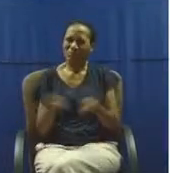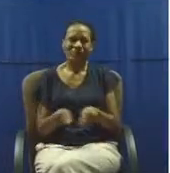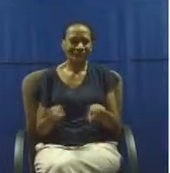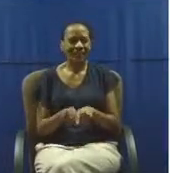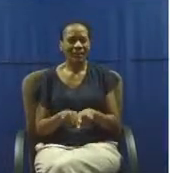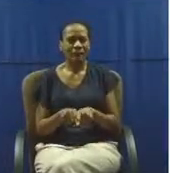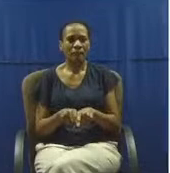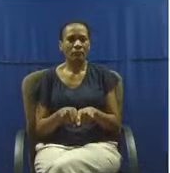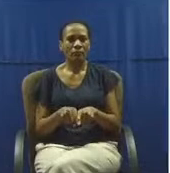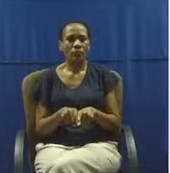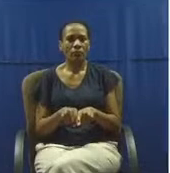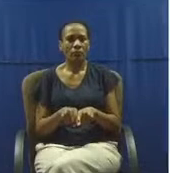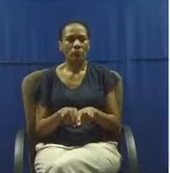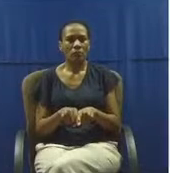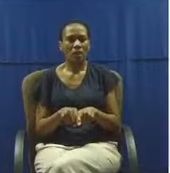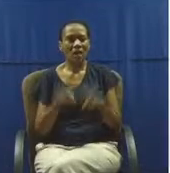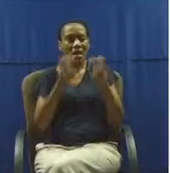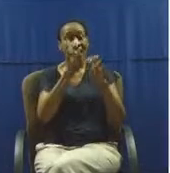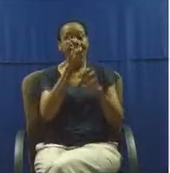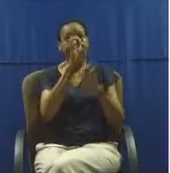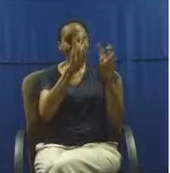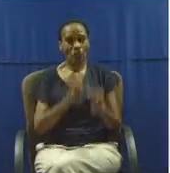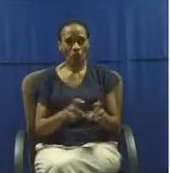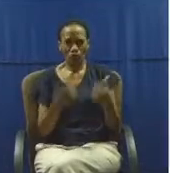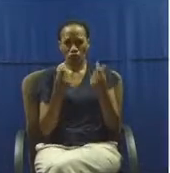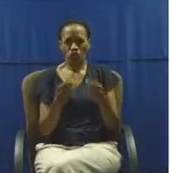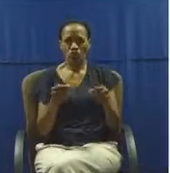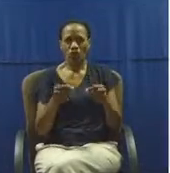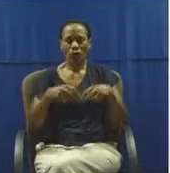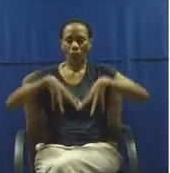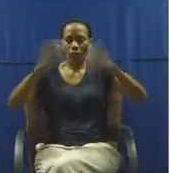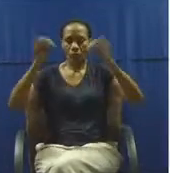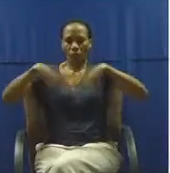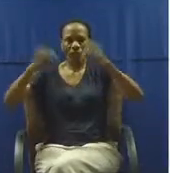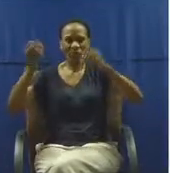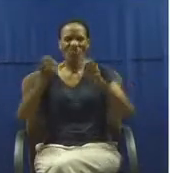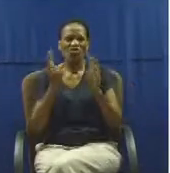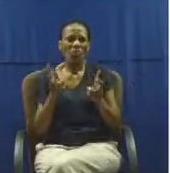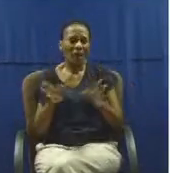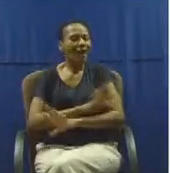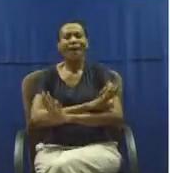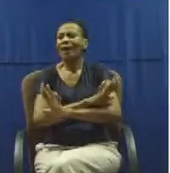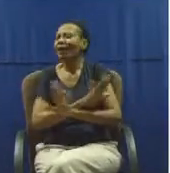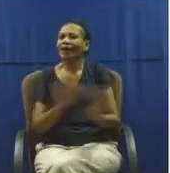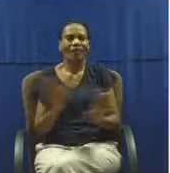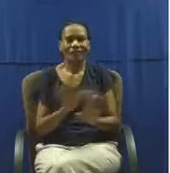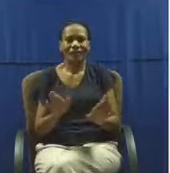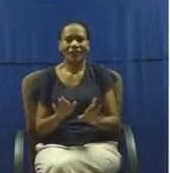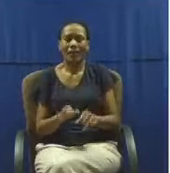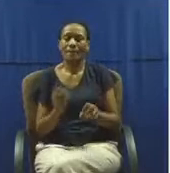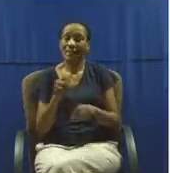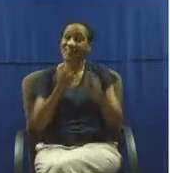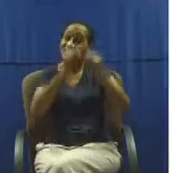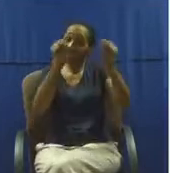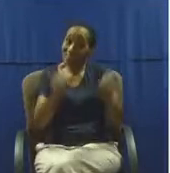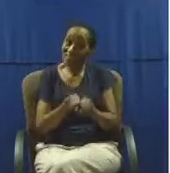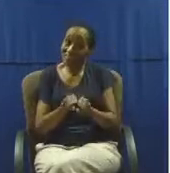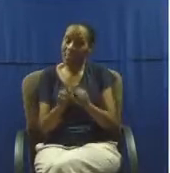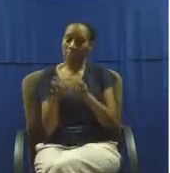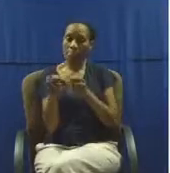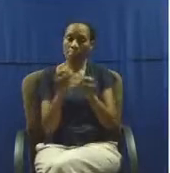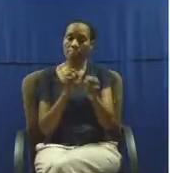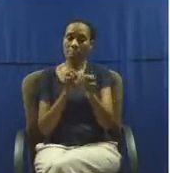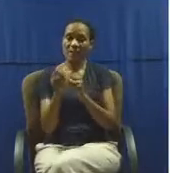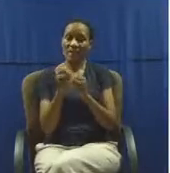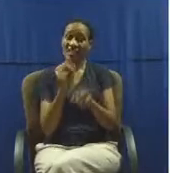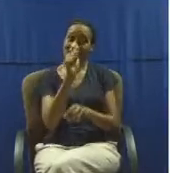of ESCOM to be embarking on load shedding. It is how they manage the system. It is a